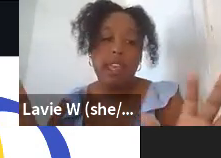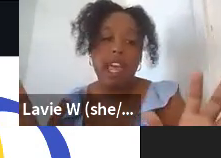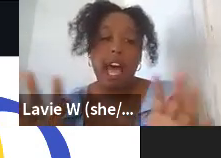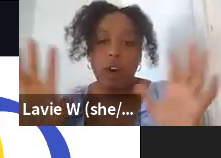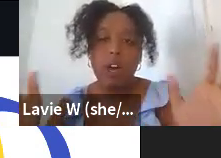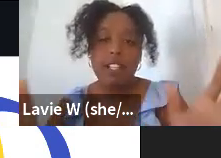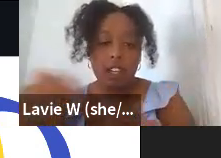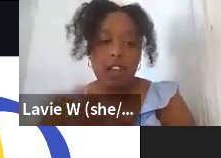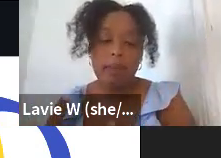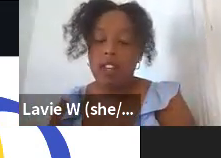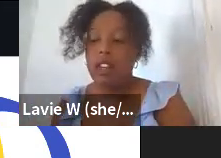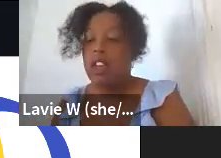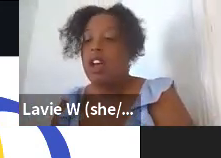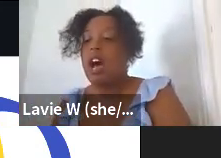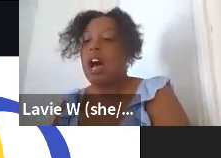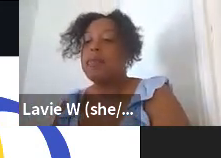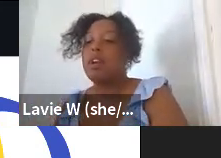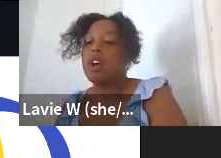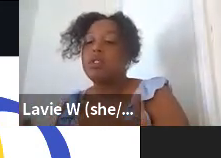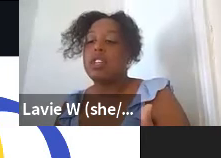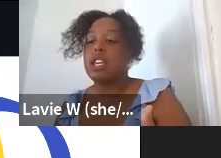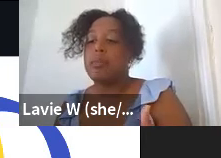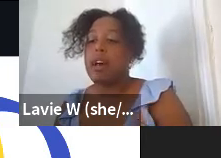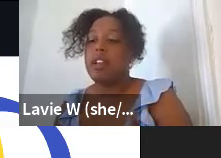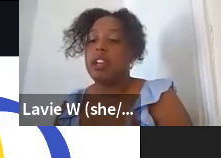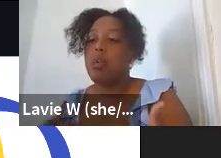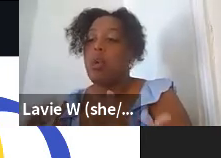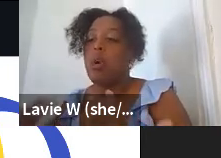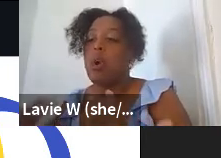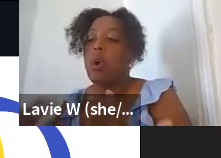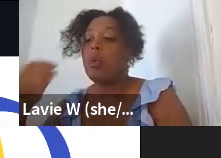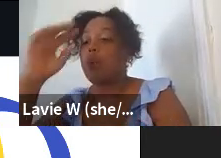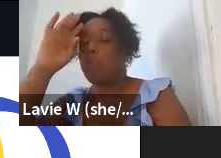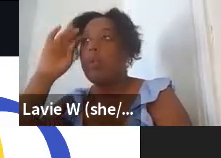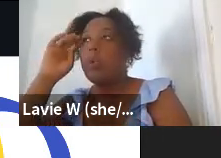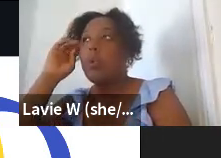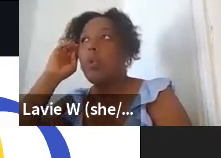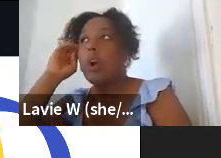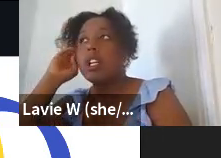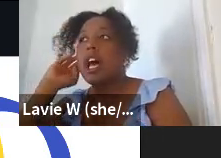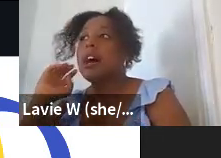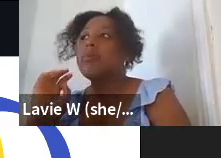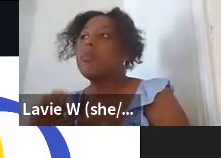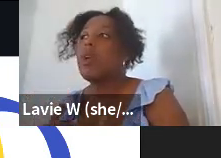read them out as they come in. But also thinking about like